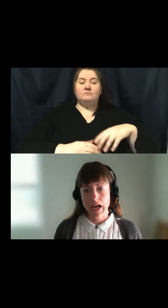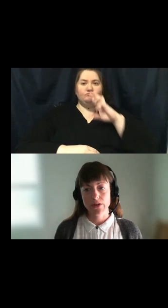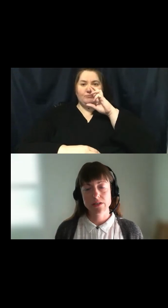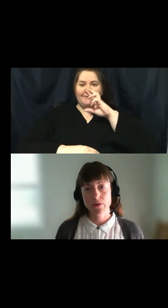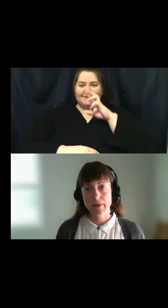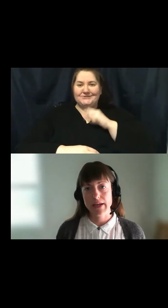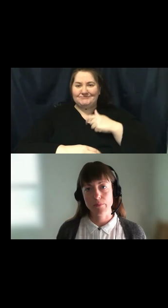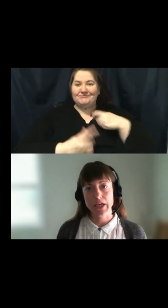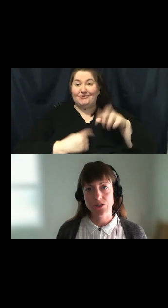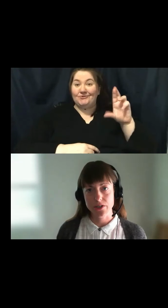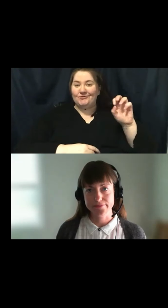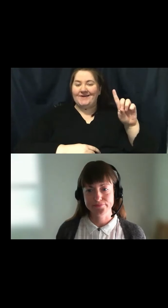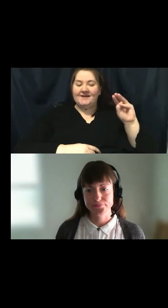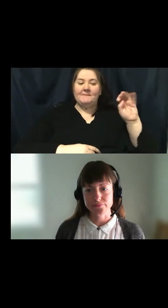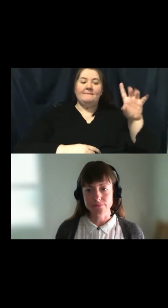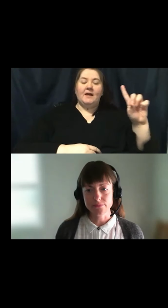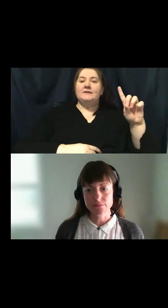the county's permit application.